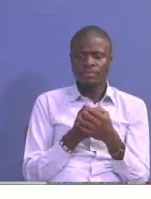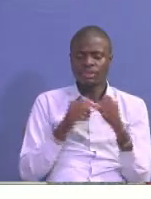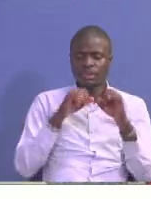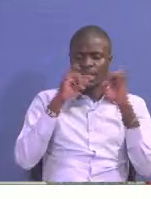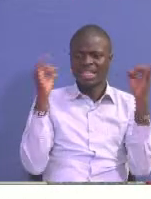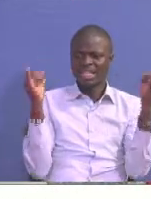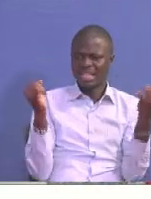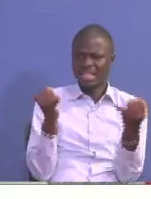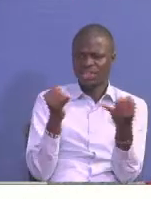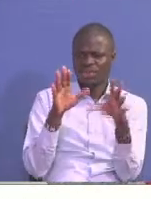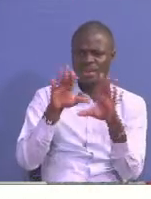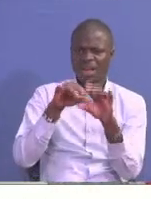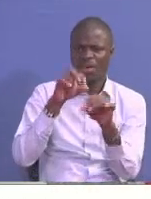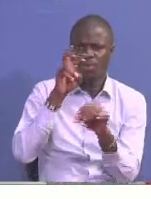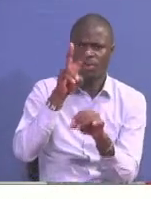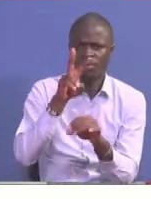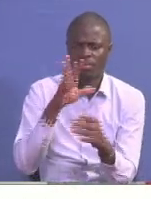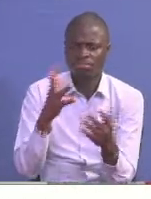International outlook.